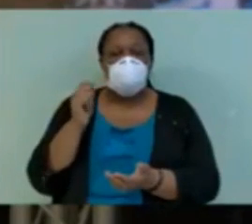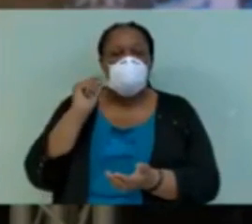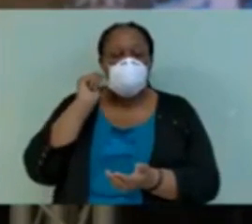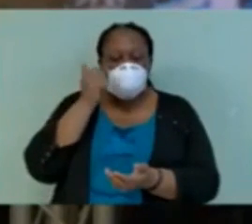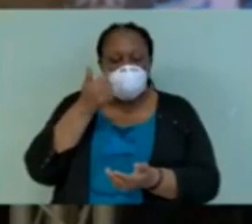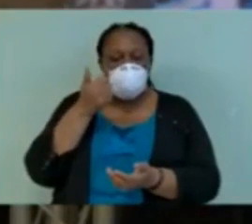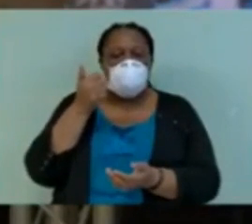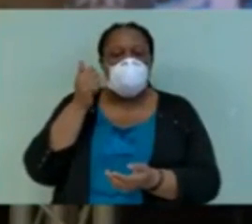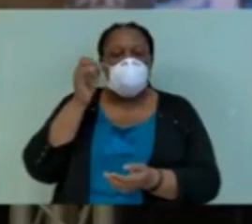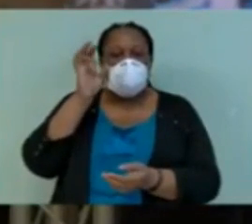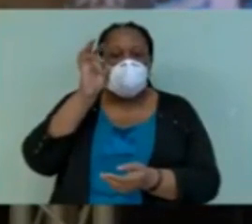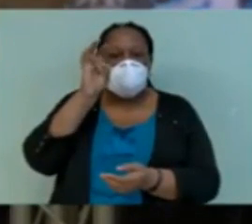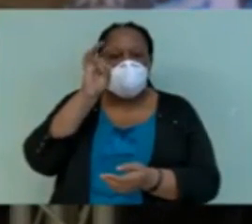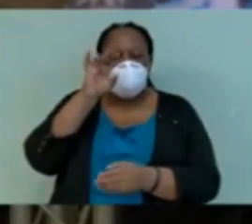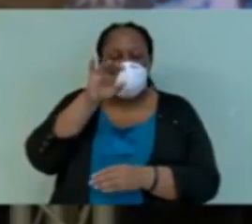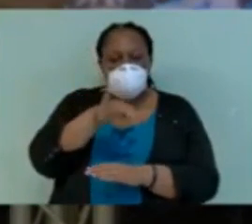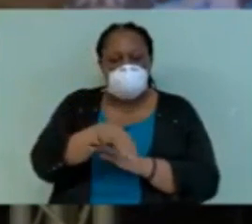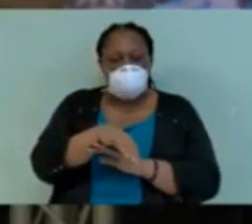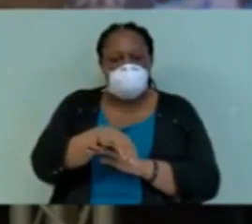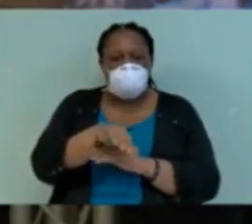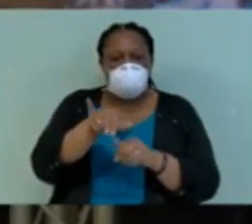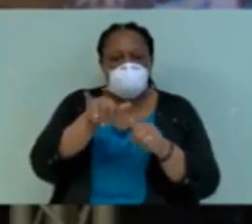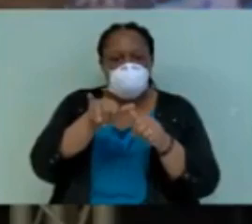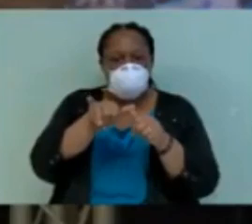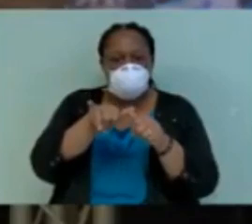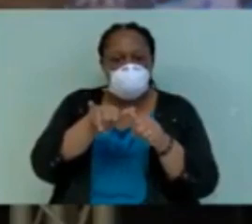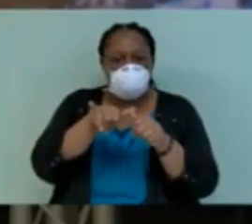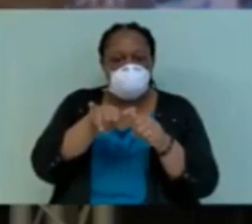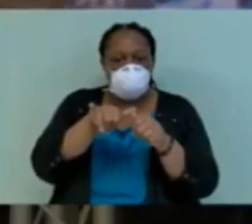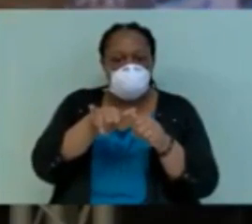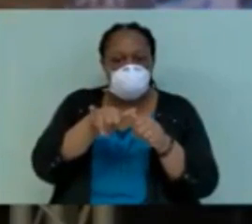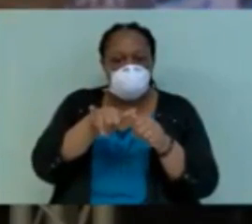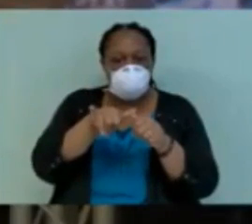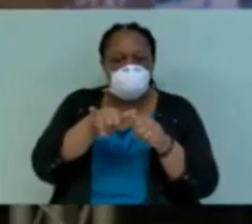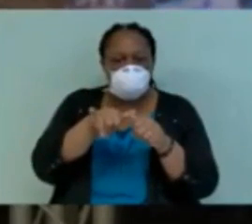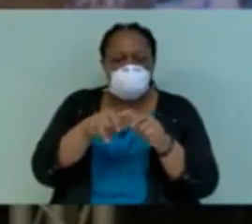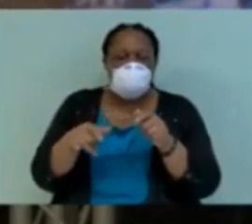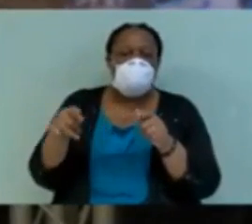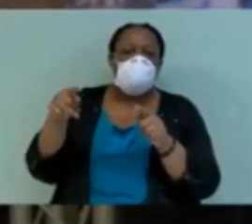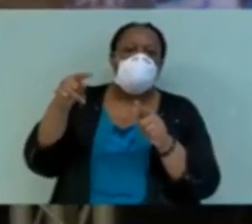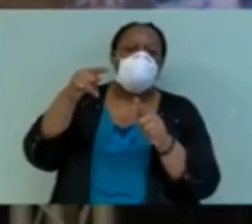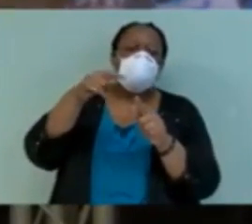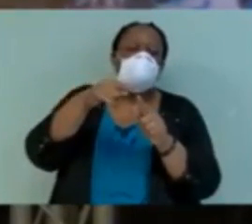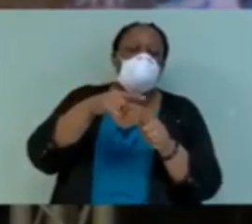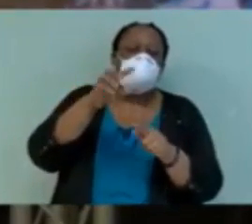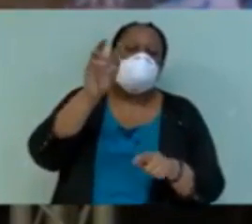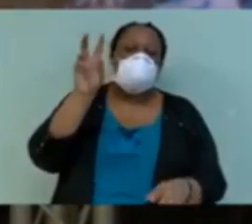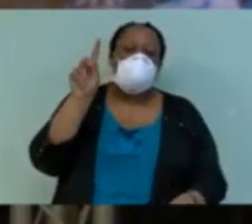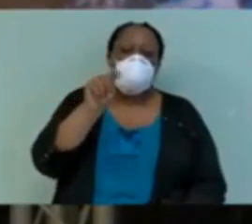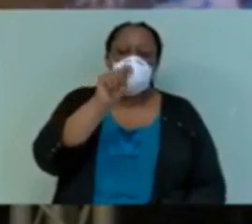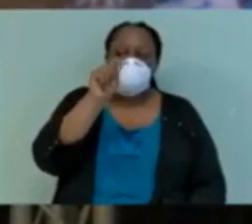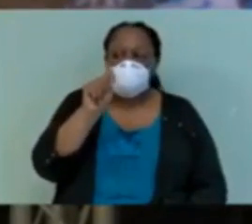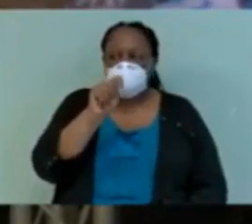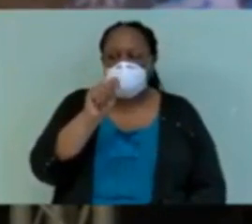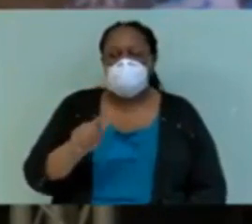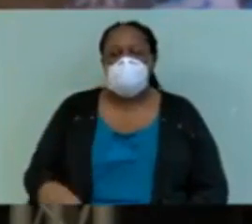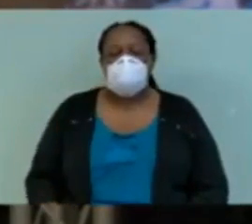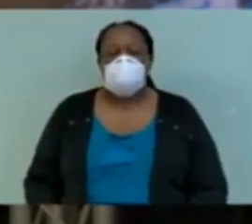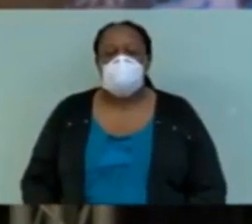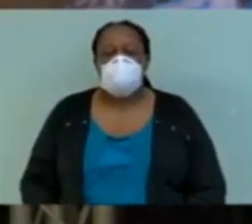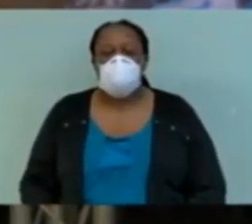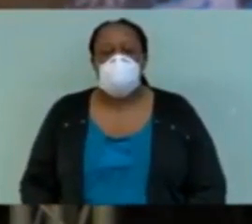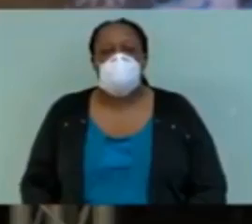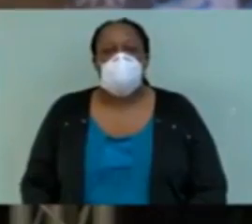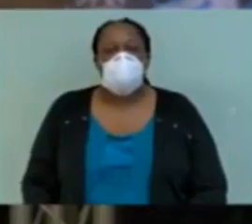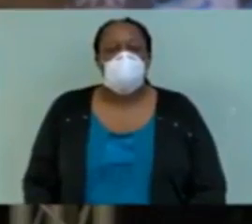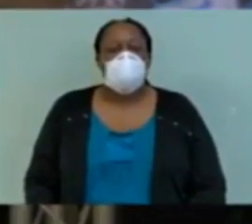and runs until 5:59 a.m. tomorrow. Tomorrow is the final day of limited